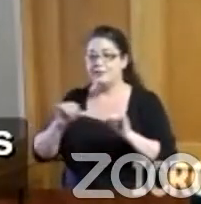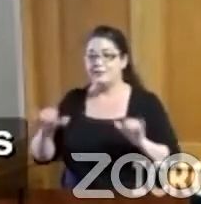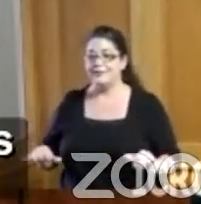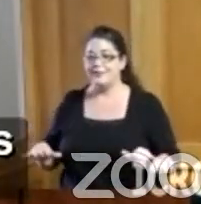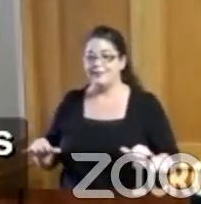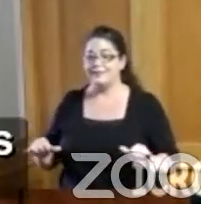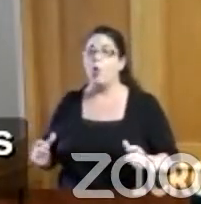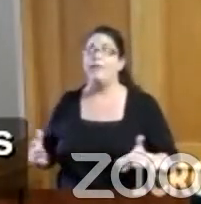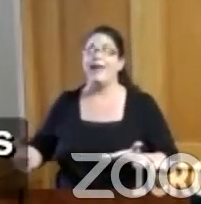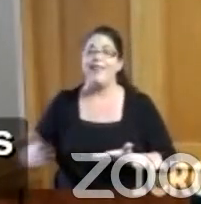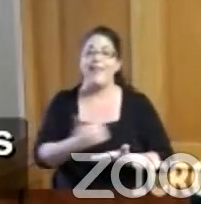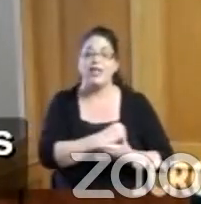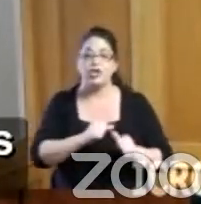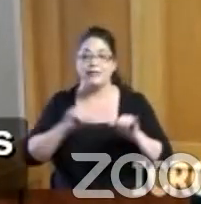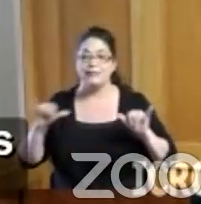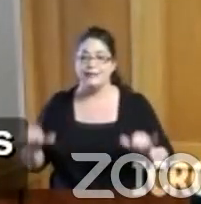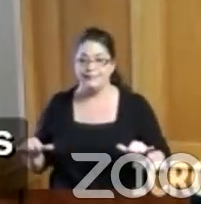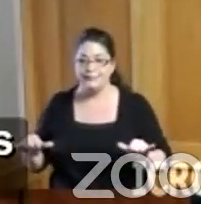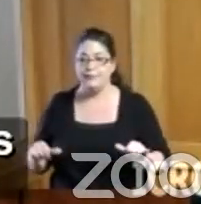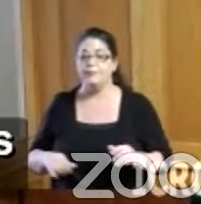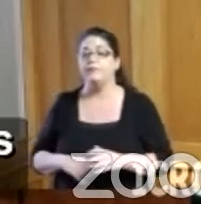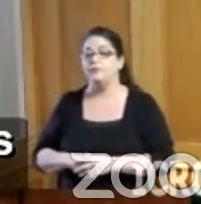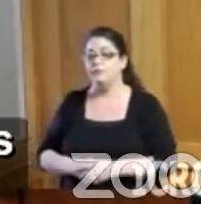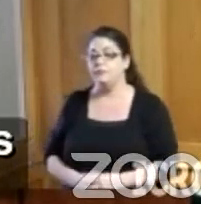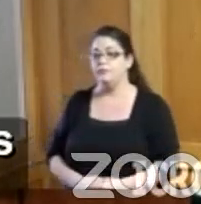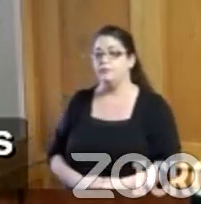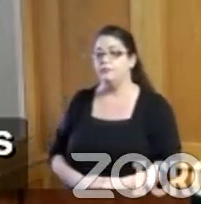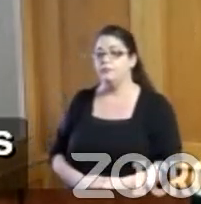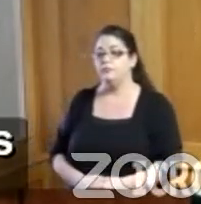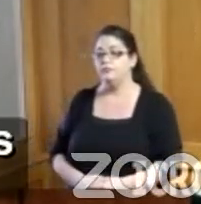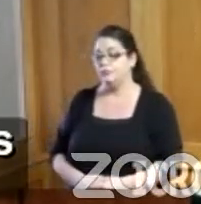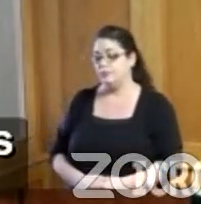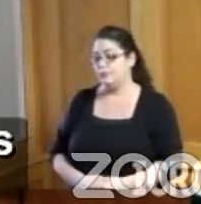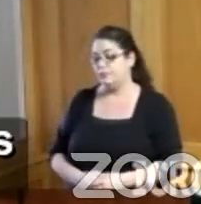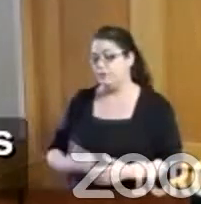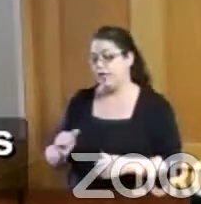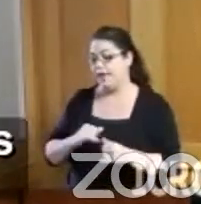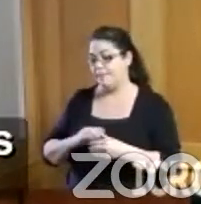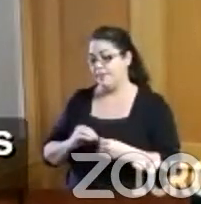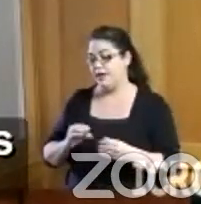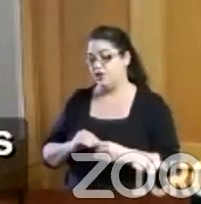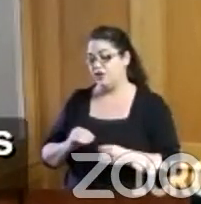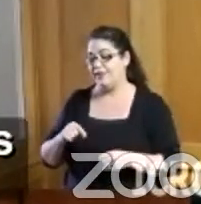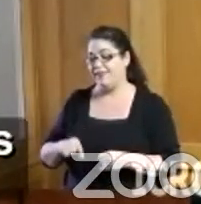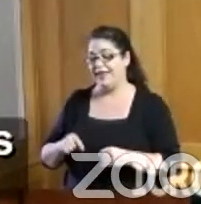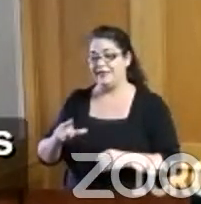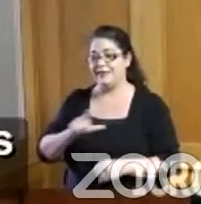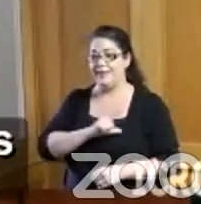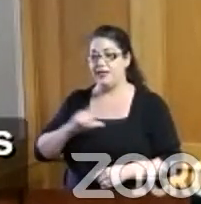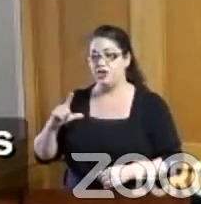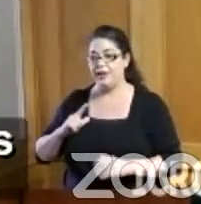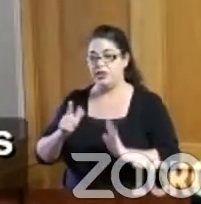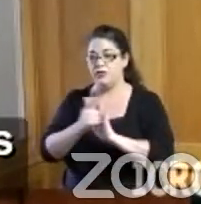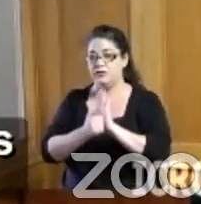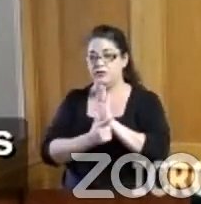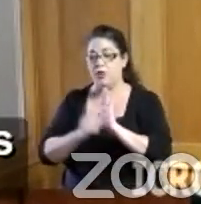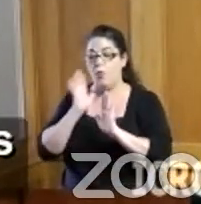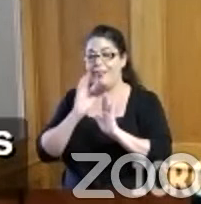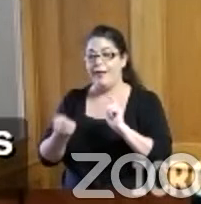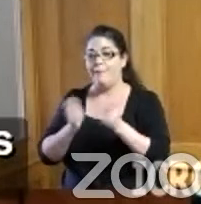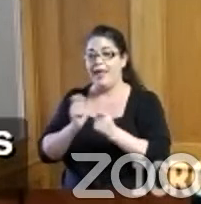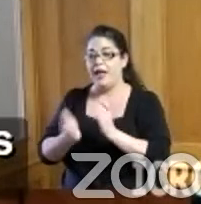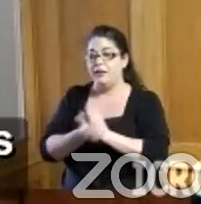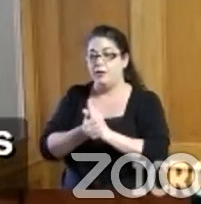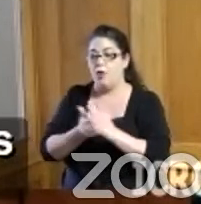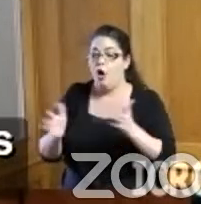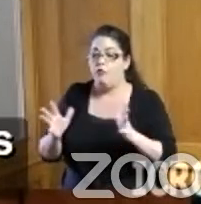wastewater collection system improvements. As I indicated, this legislation will amend the already